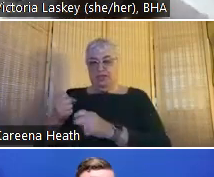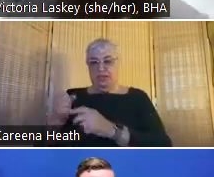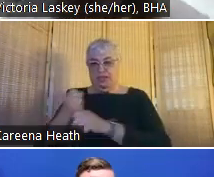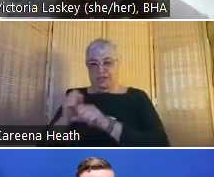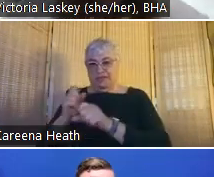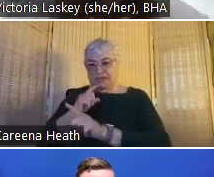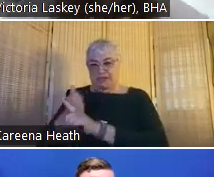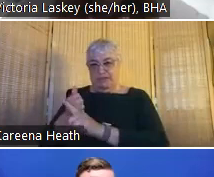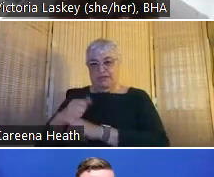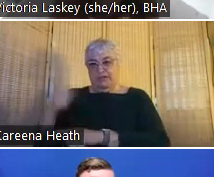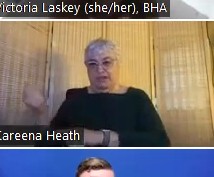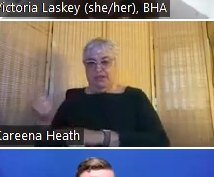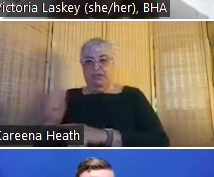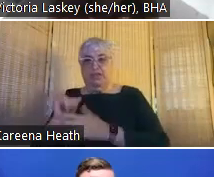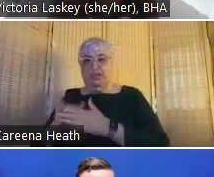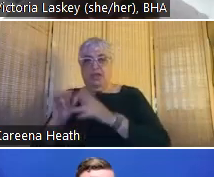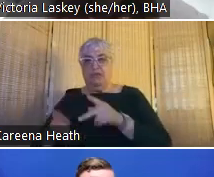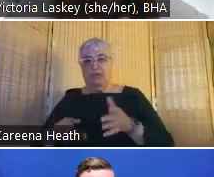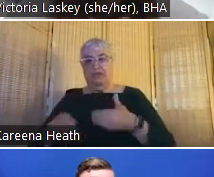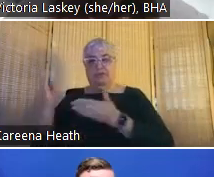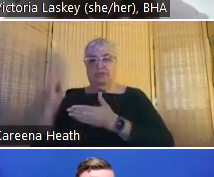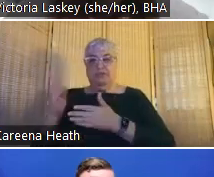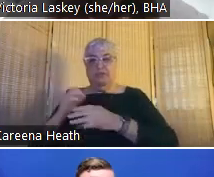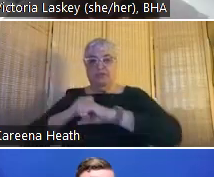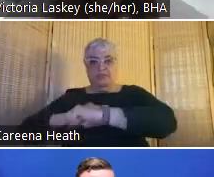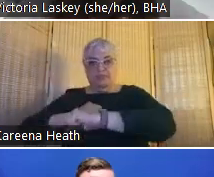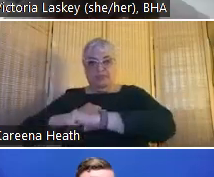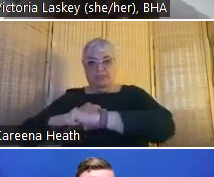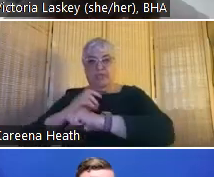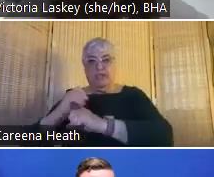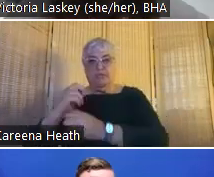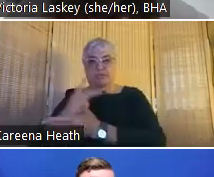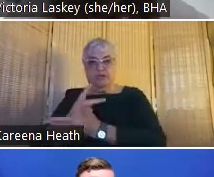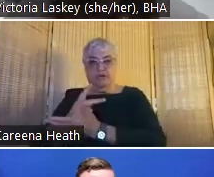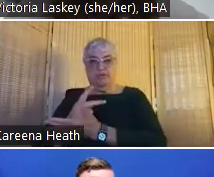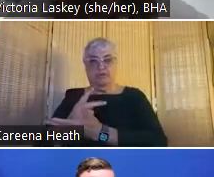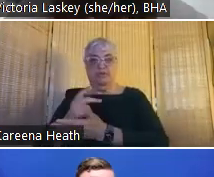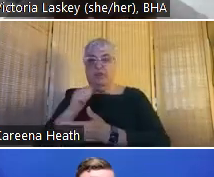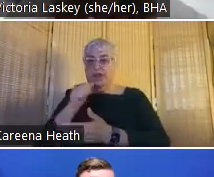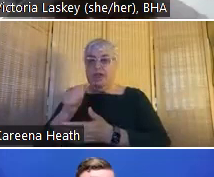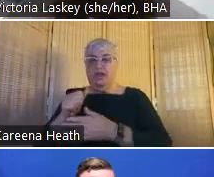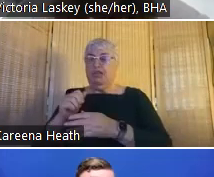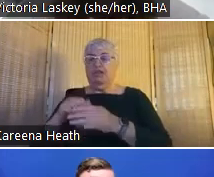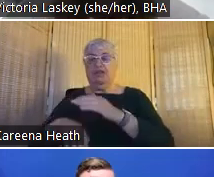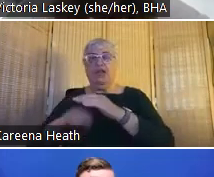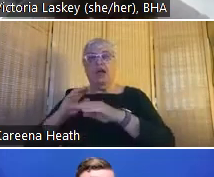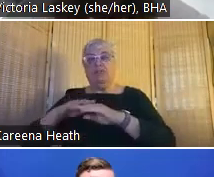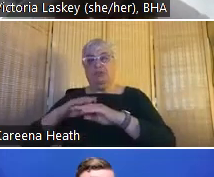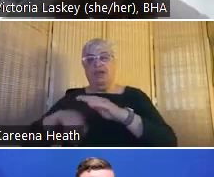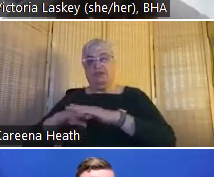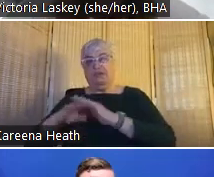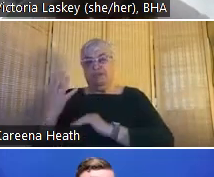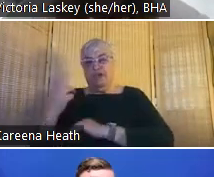others. And the individual is taken into protective custody in an approved treatment facility not to exceed 5 days. And